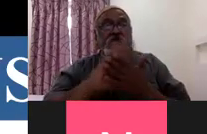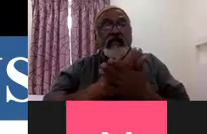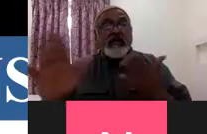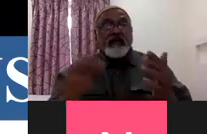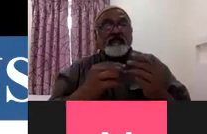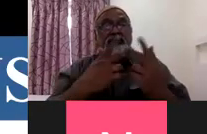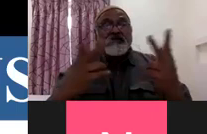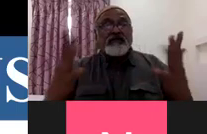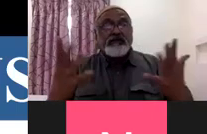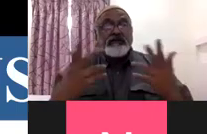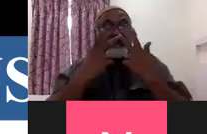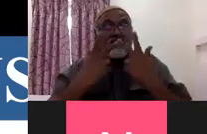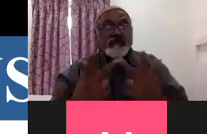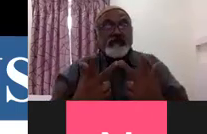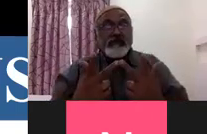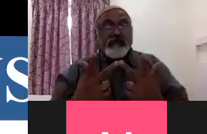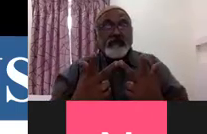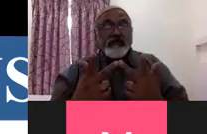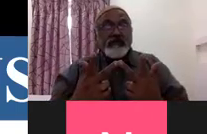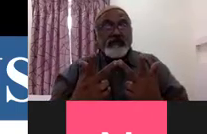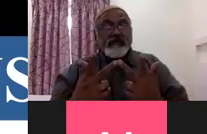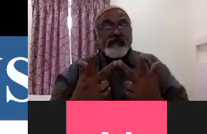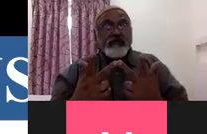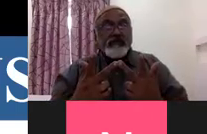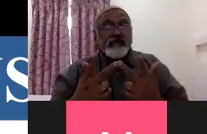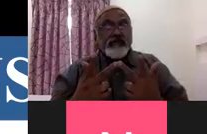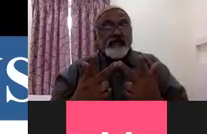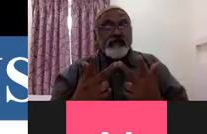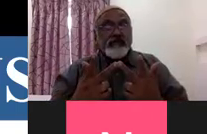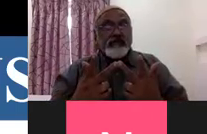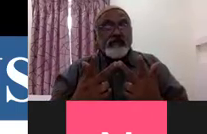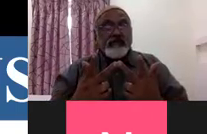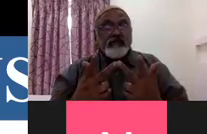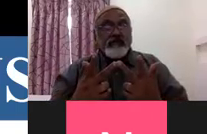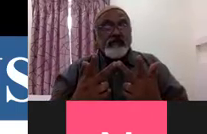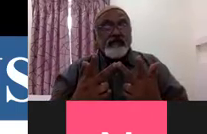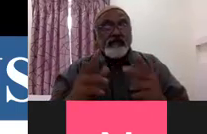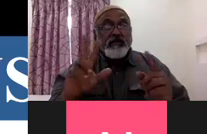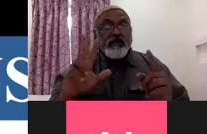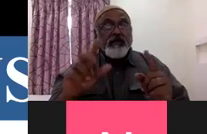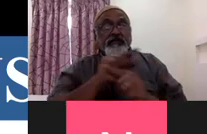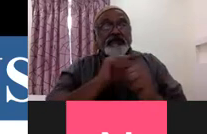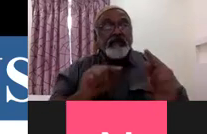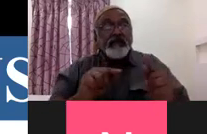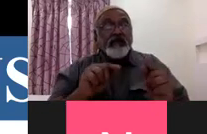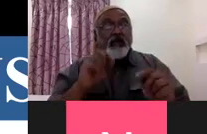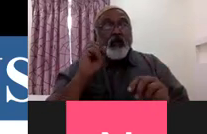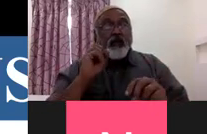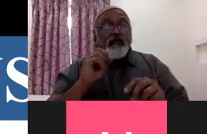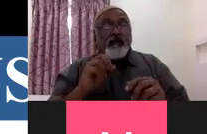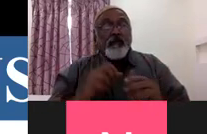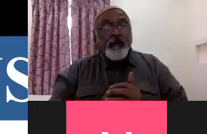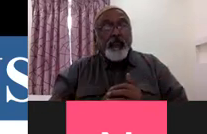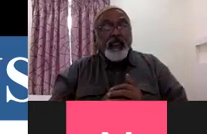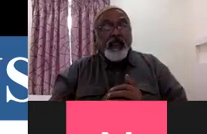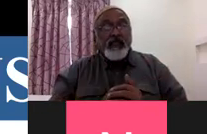the next. If you can see this slide, we are talking about a number which is 8% of, as per census.